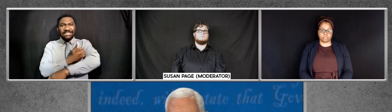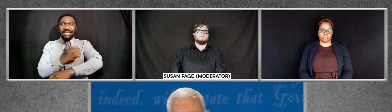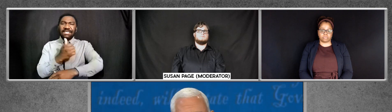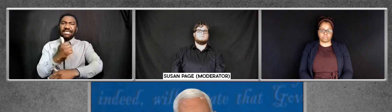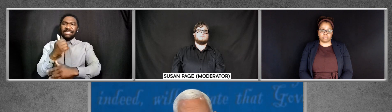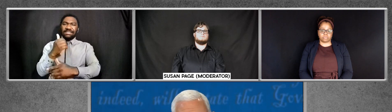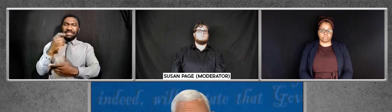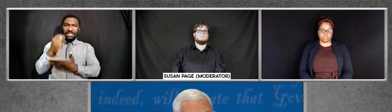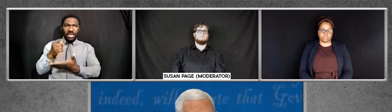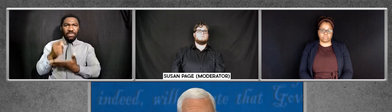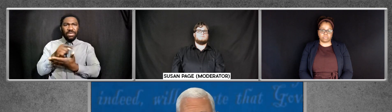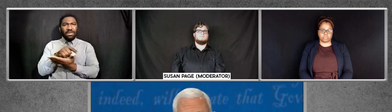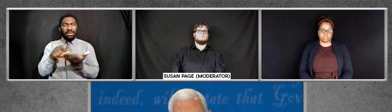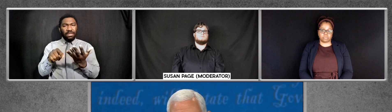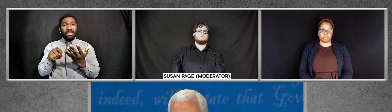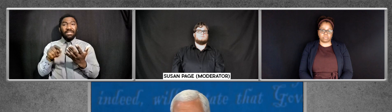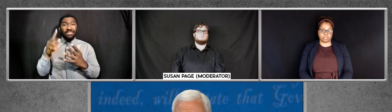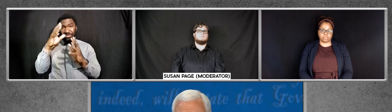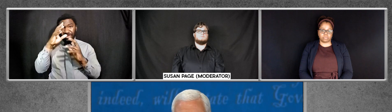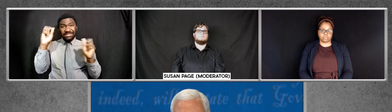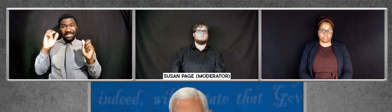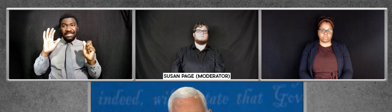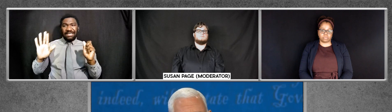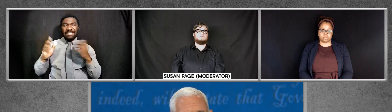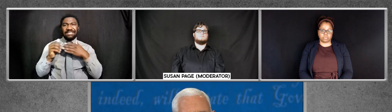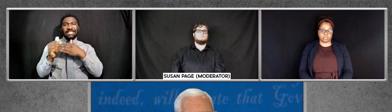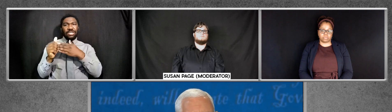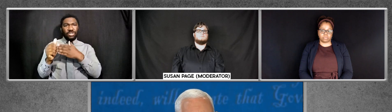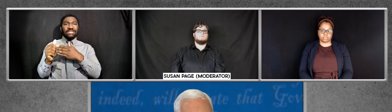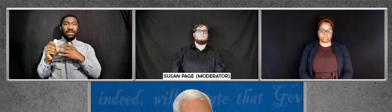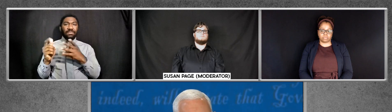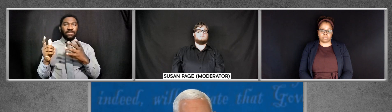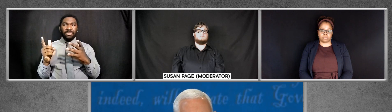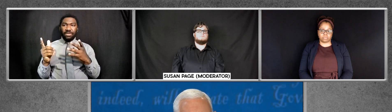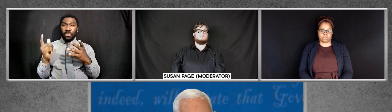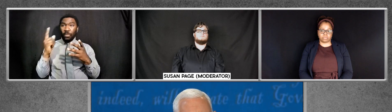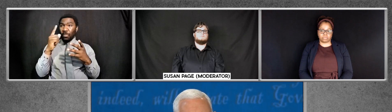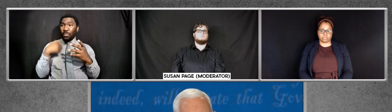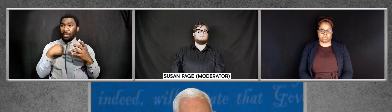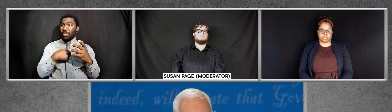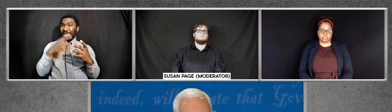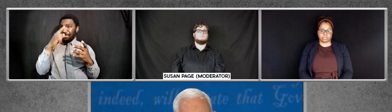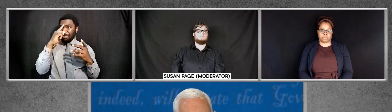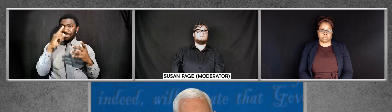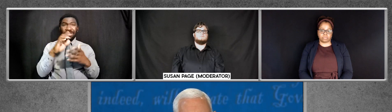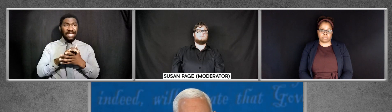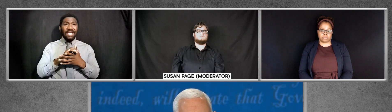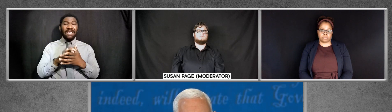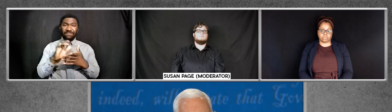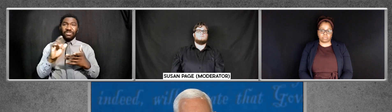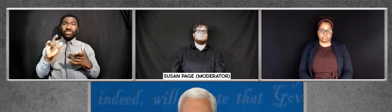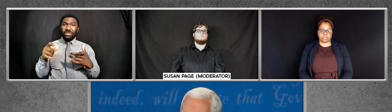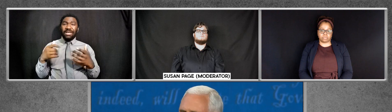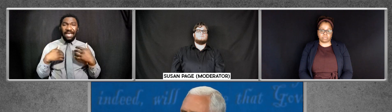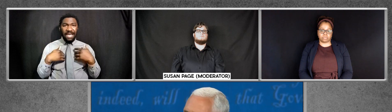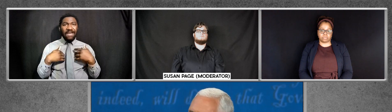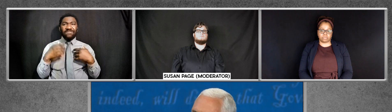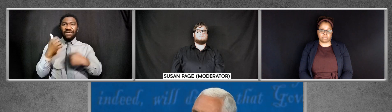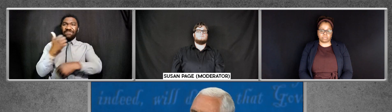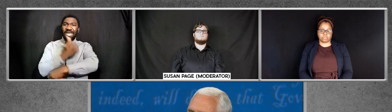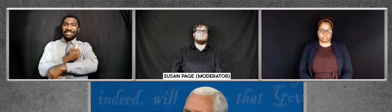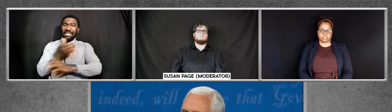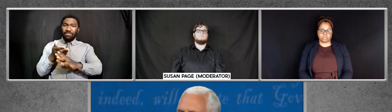leadership, Operation Warp Speed, we believe we'll have literally tens of millions of doses of a vaccine before the end of this year. The reality